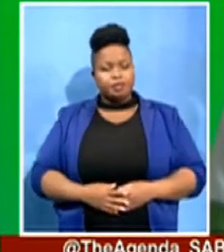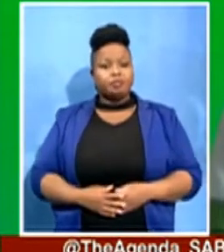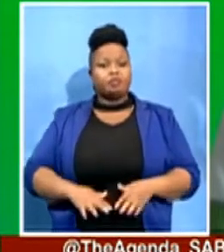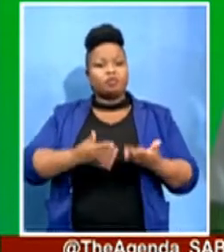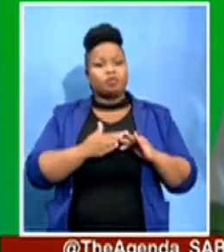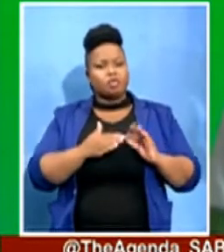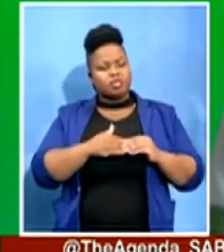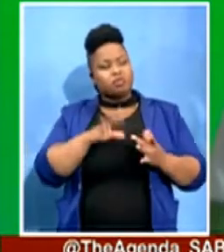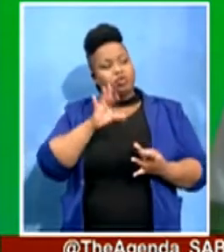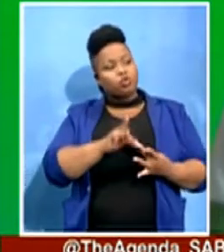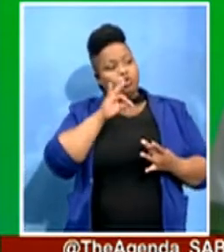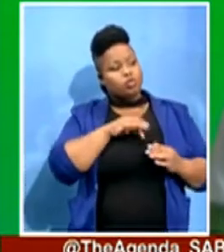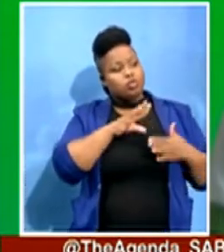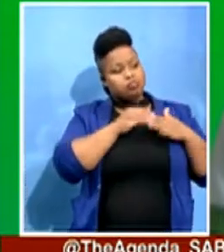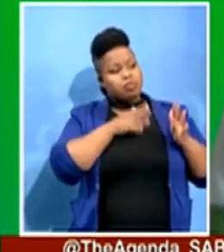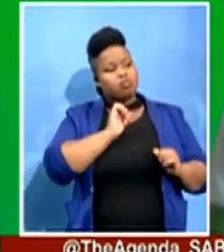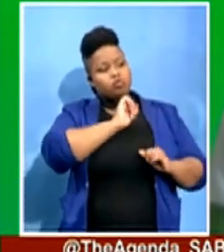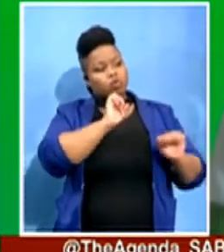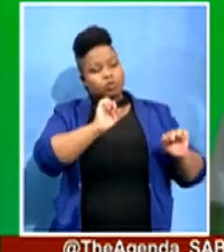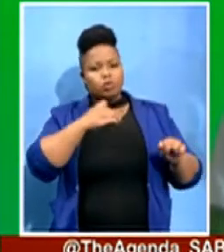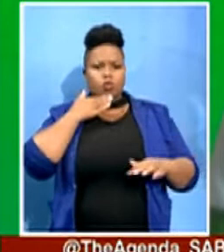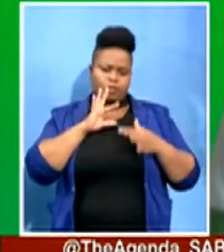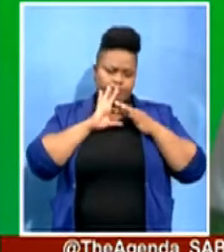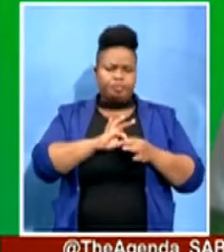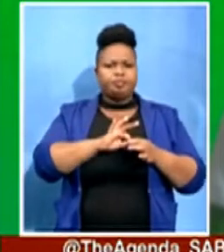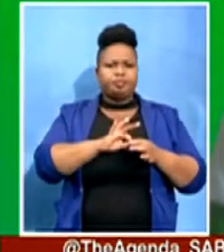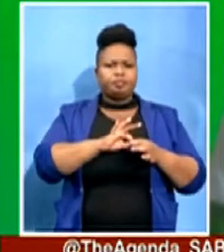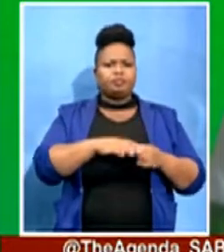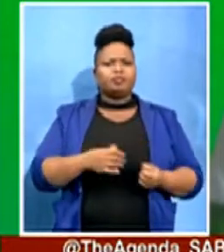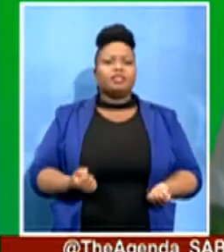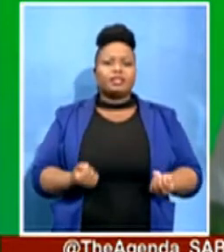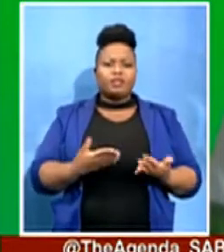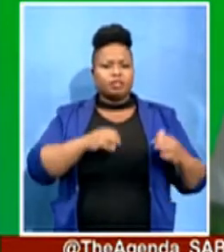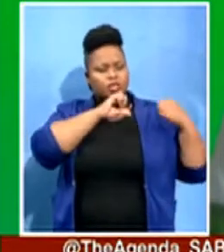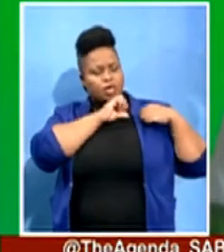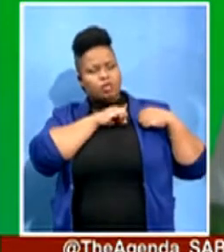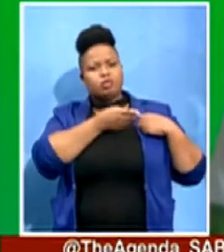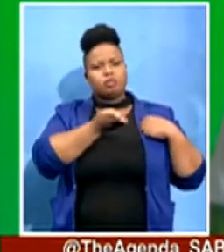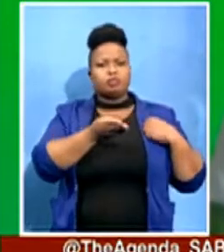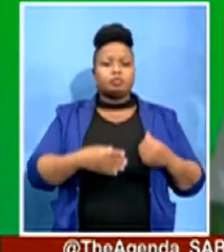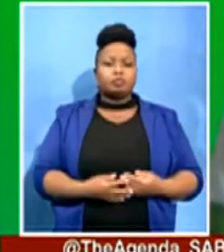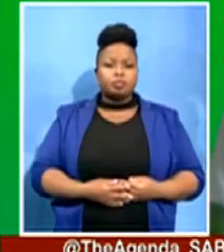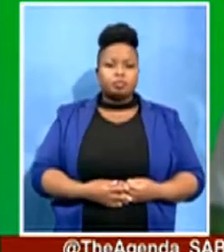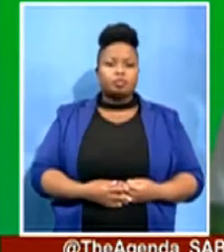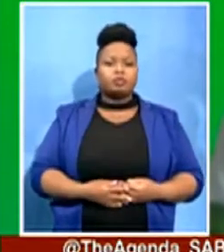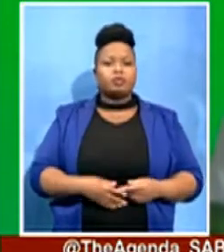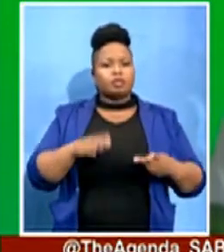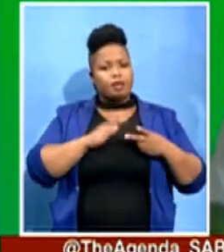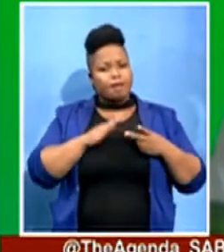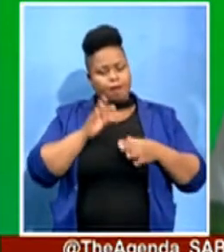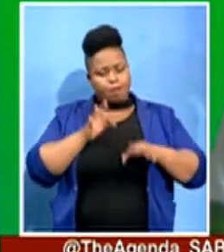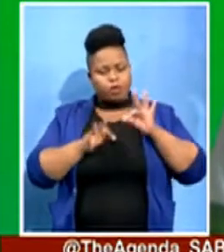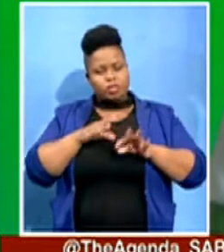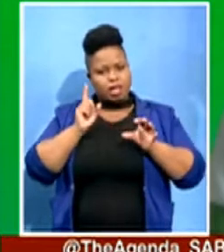committed to being accountable to their communities first and their political parties second. We believe